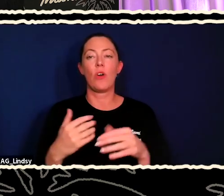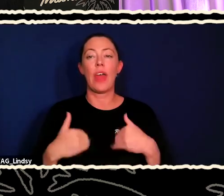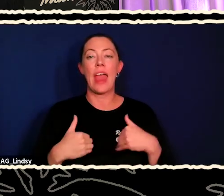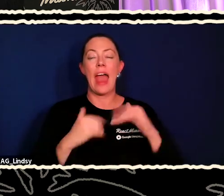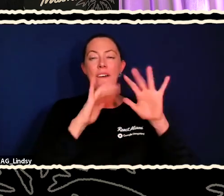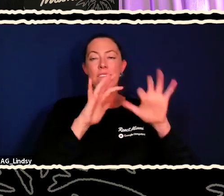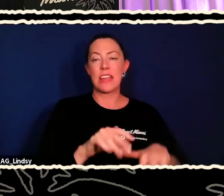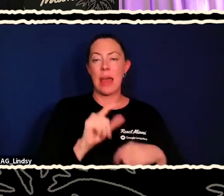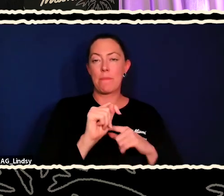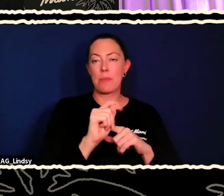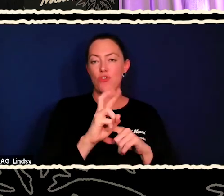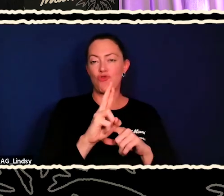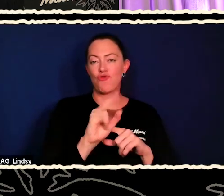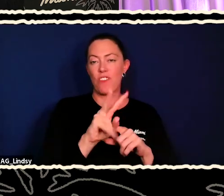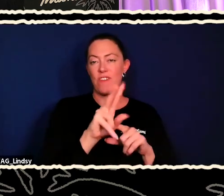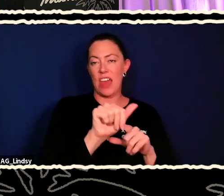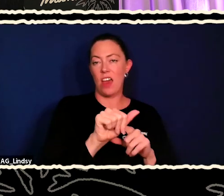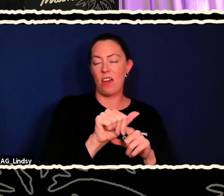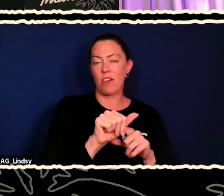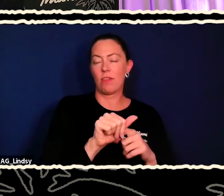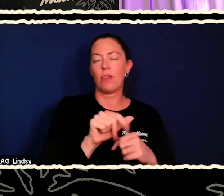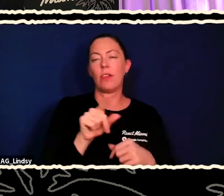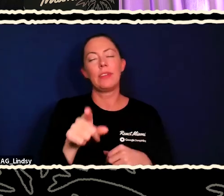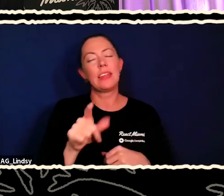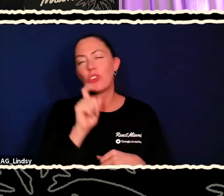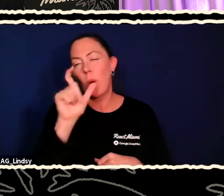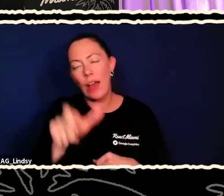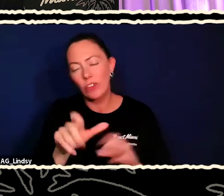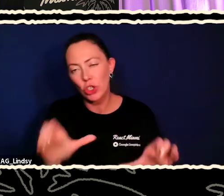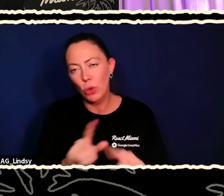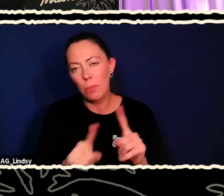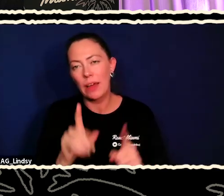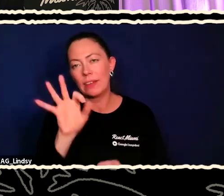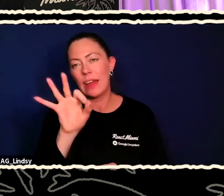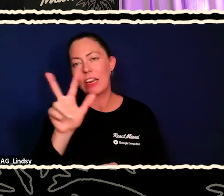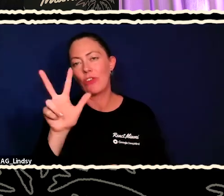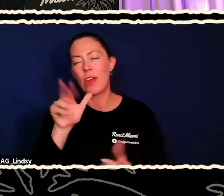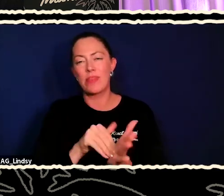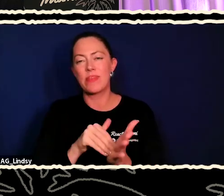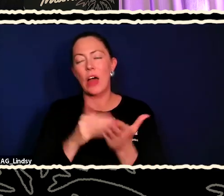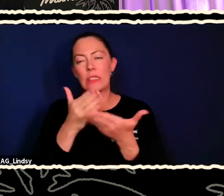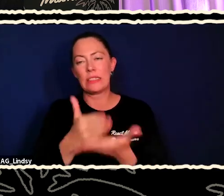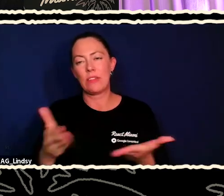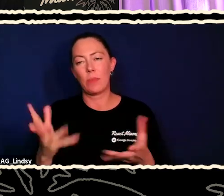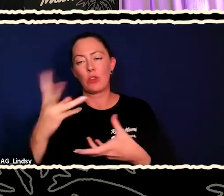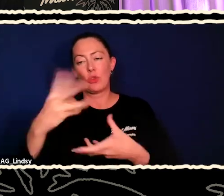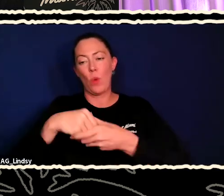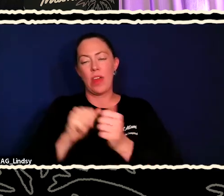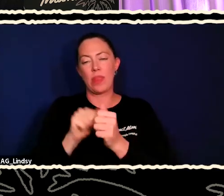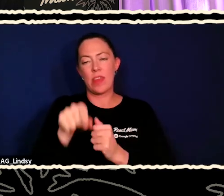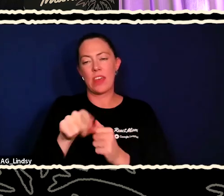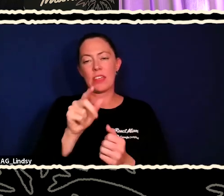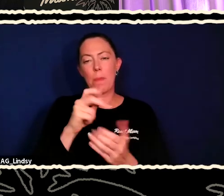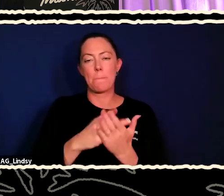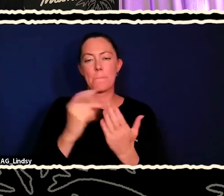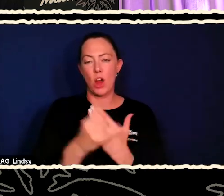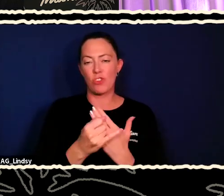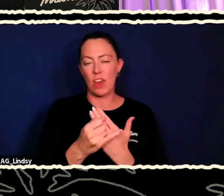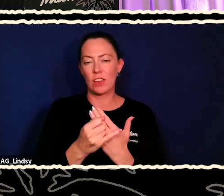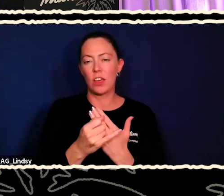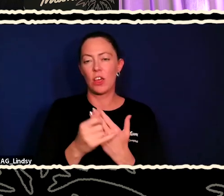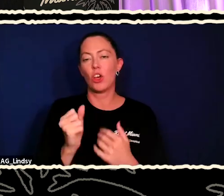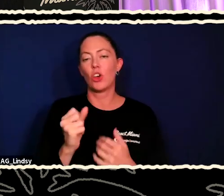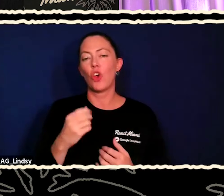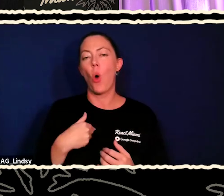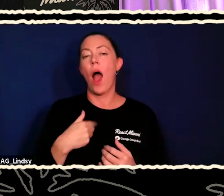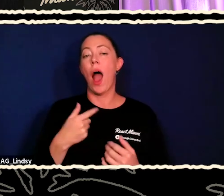has this doesn't really need to be done, but I just thought it was fun. There's 93,000 objects in this particular project. Type relations. What I've done is